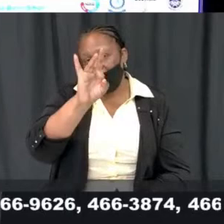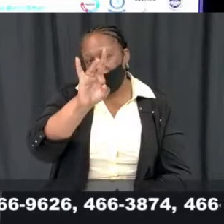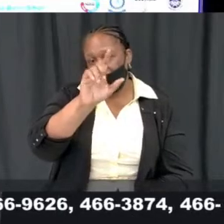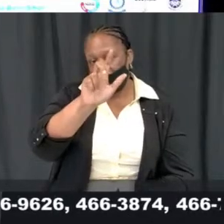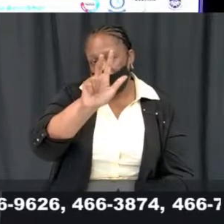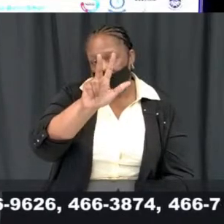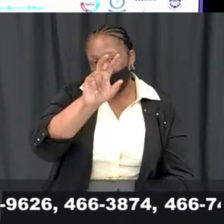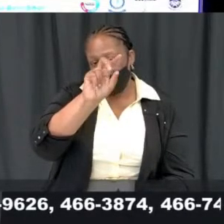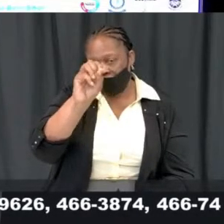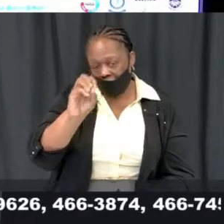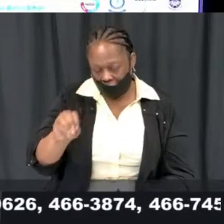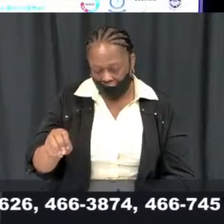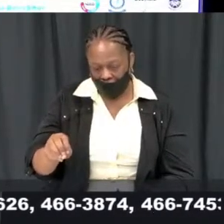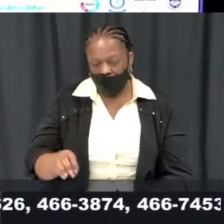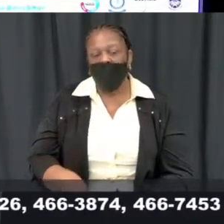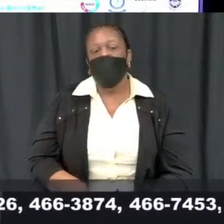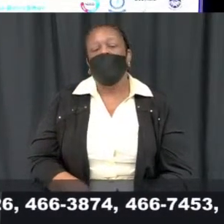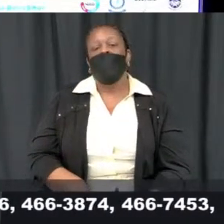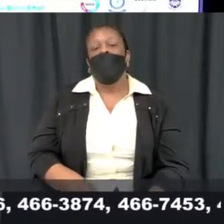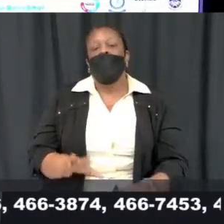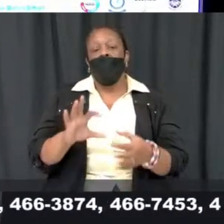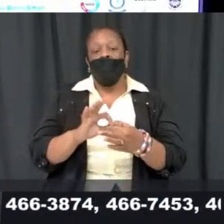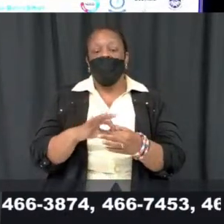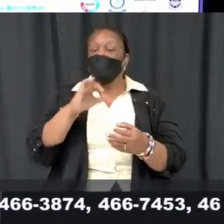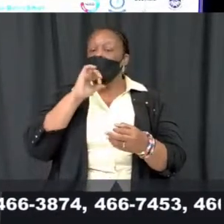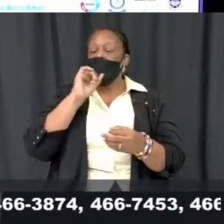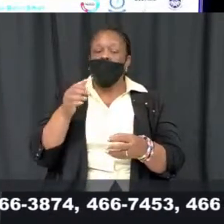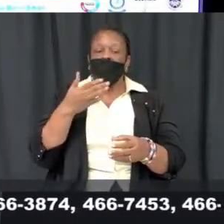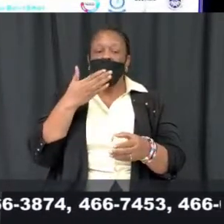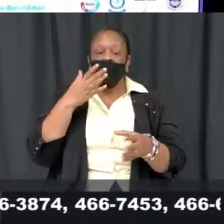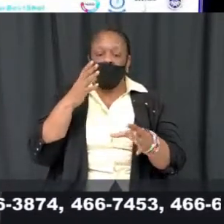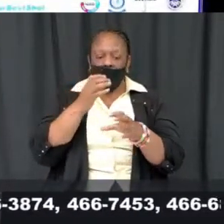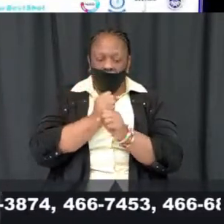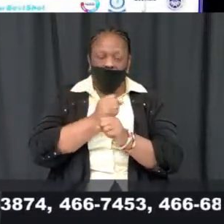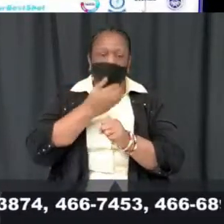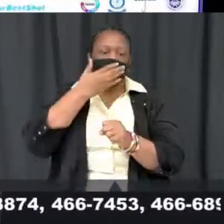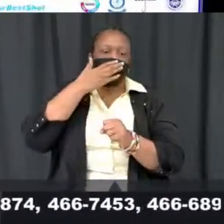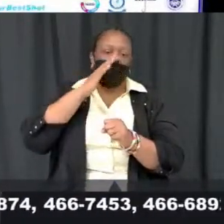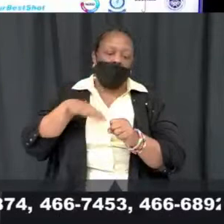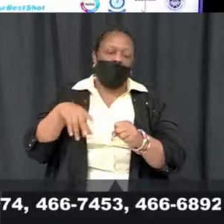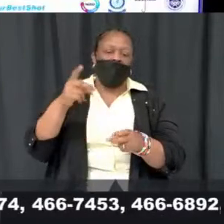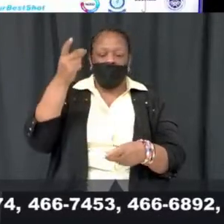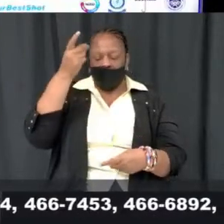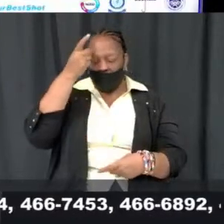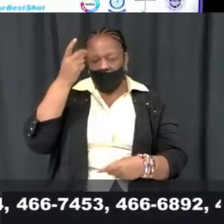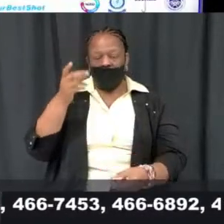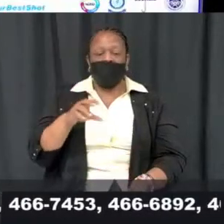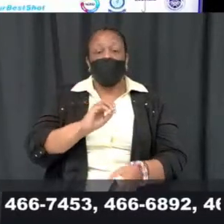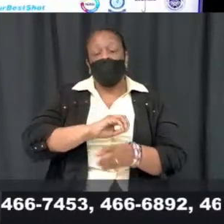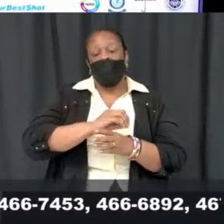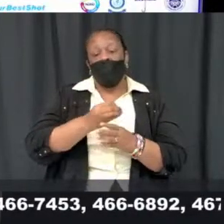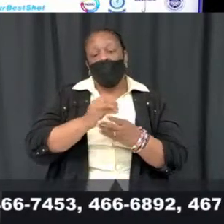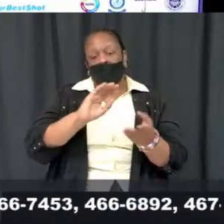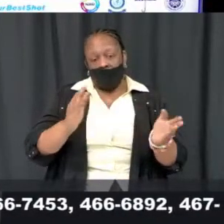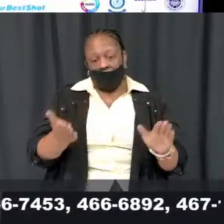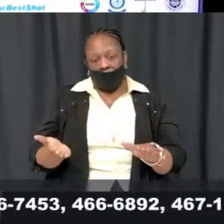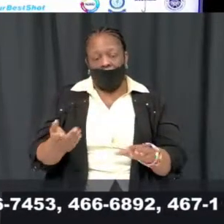and hospitalization, and also 100% in terms of your risk of dying